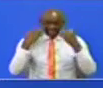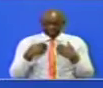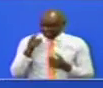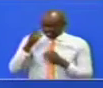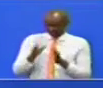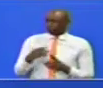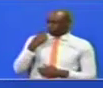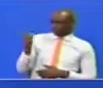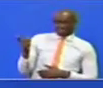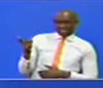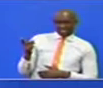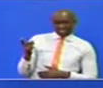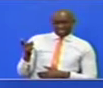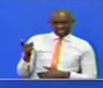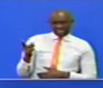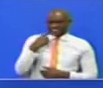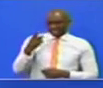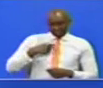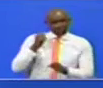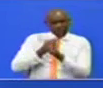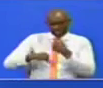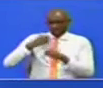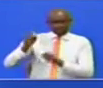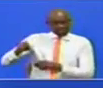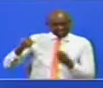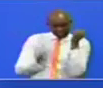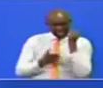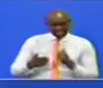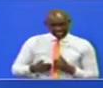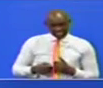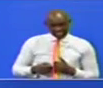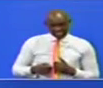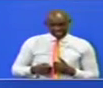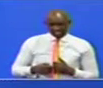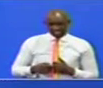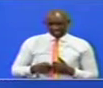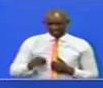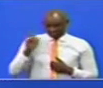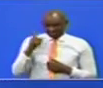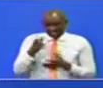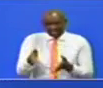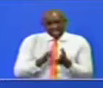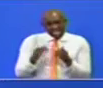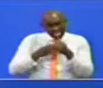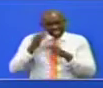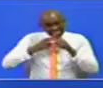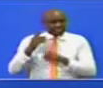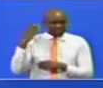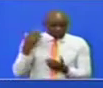is this person to tell me to do this? And yet, for the past around 8 years, I've been